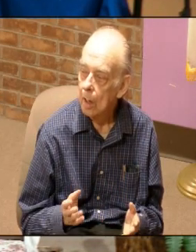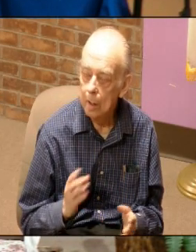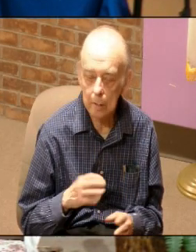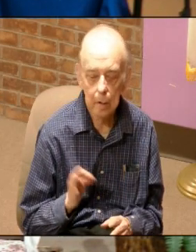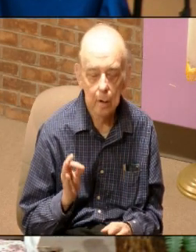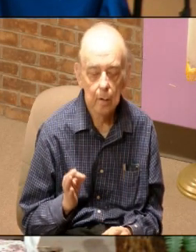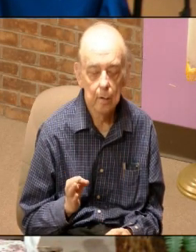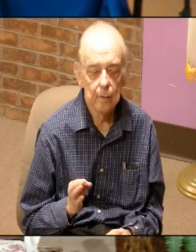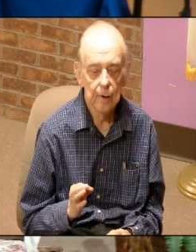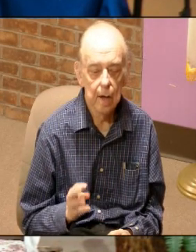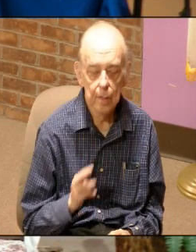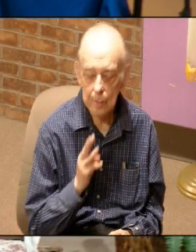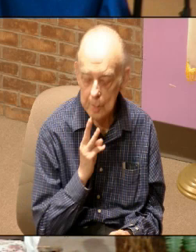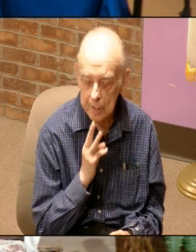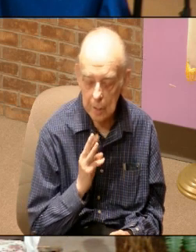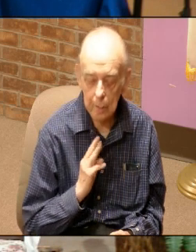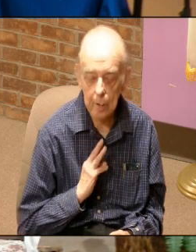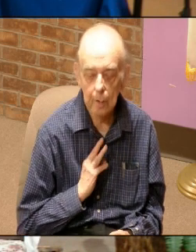and you're going to find this widow